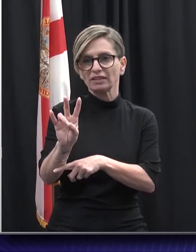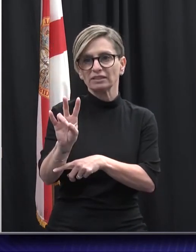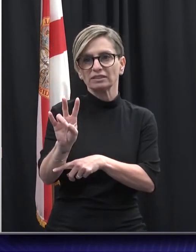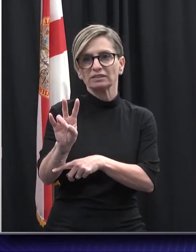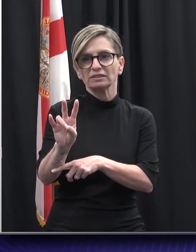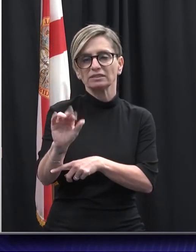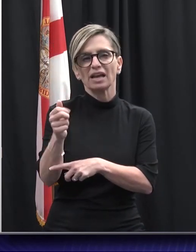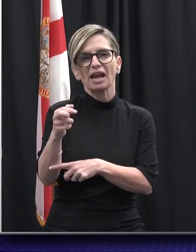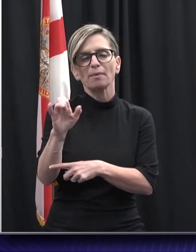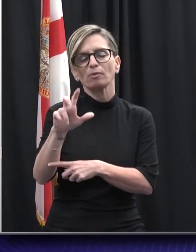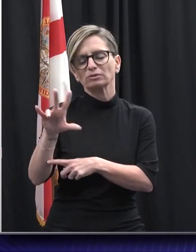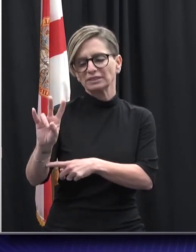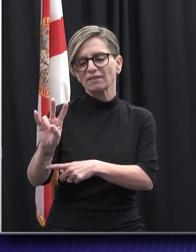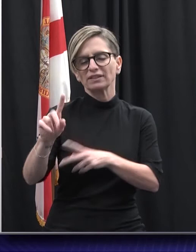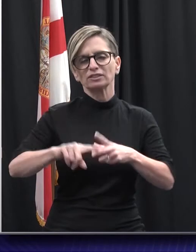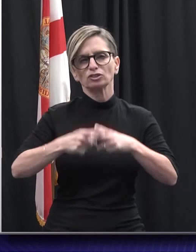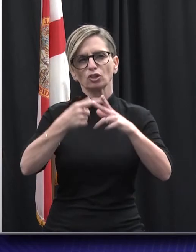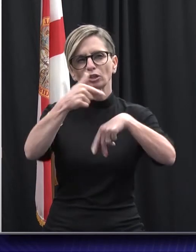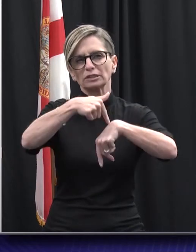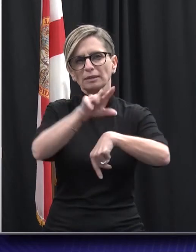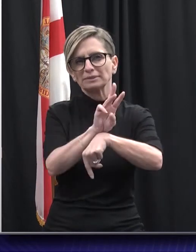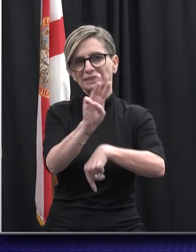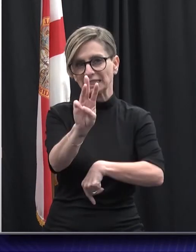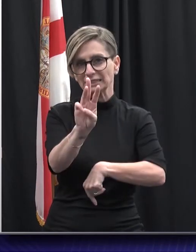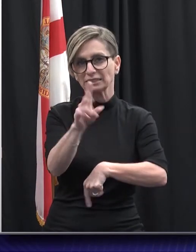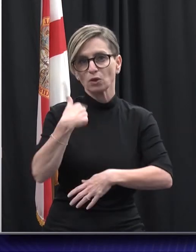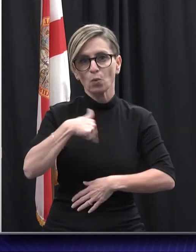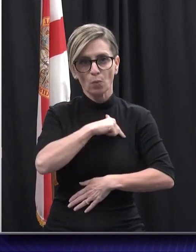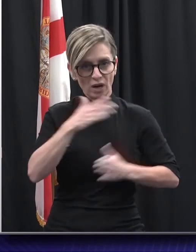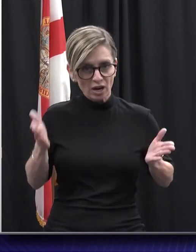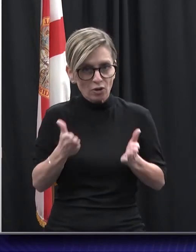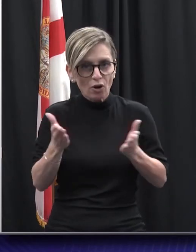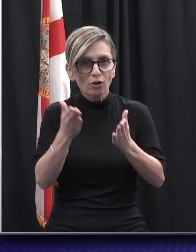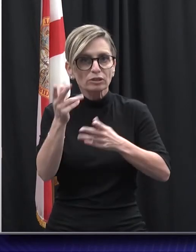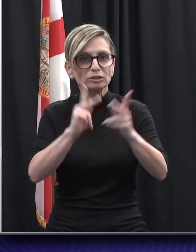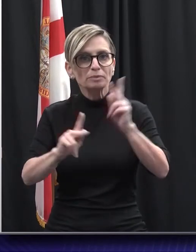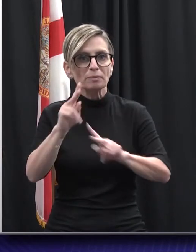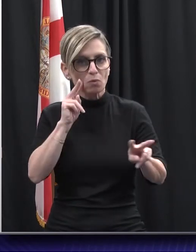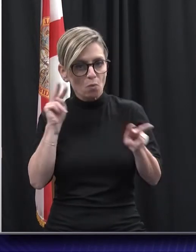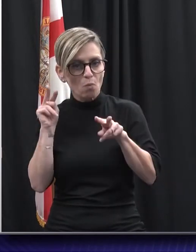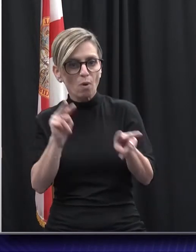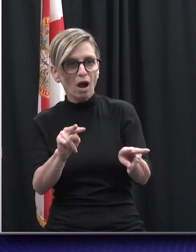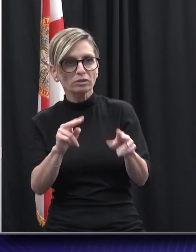o'clock. We encourage people to watch the program,